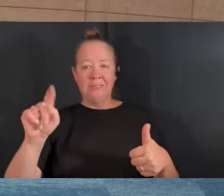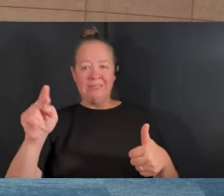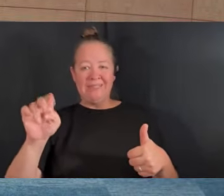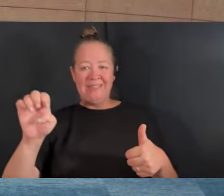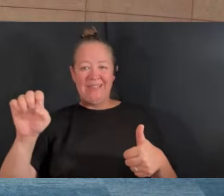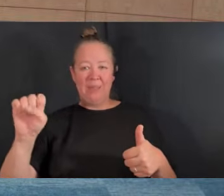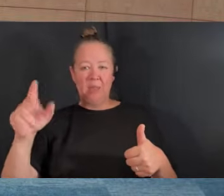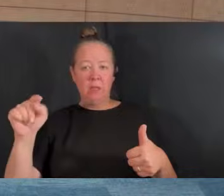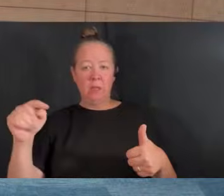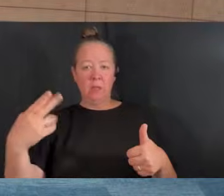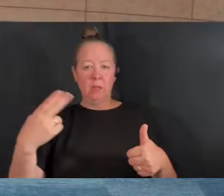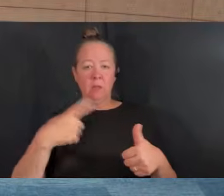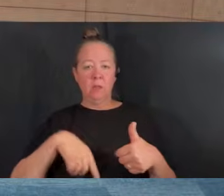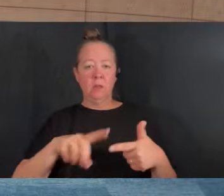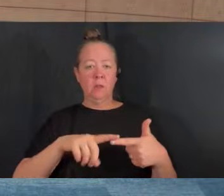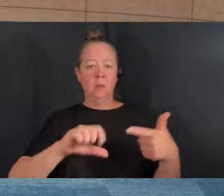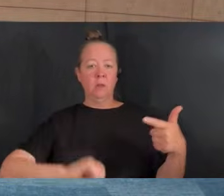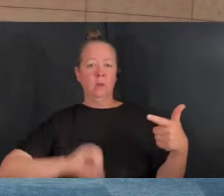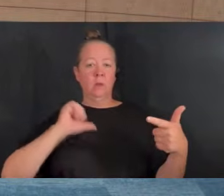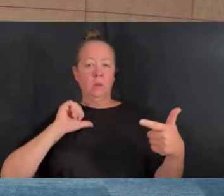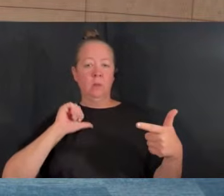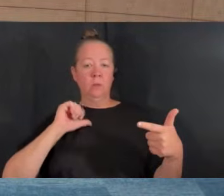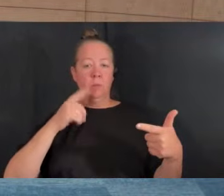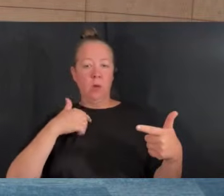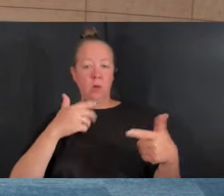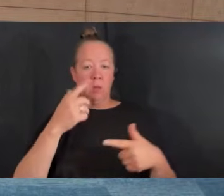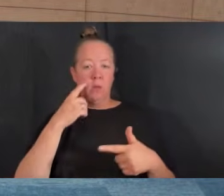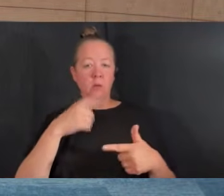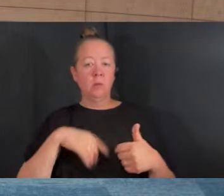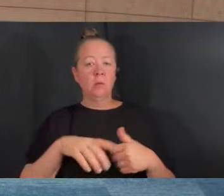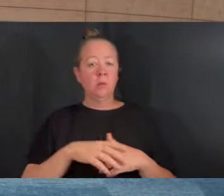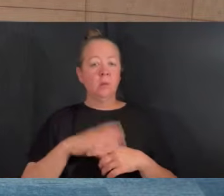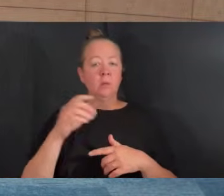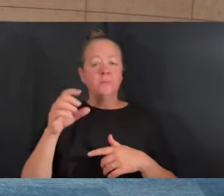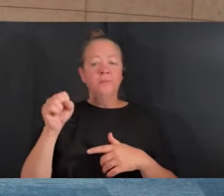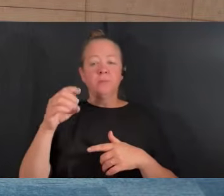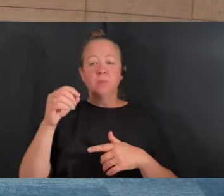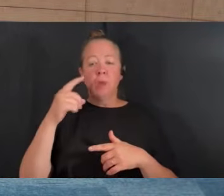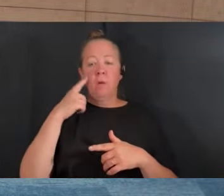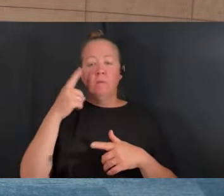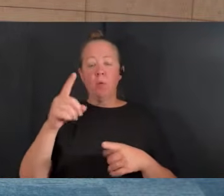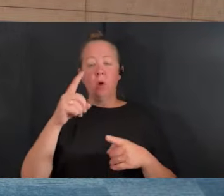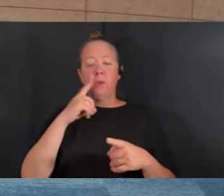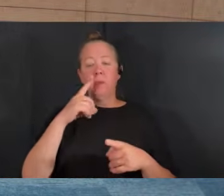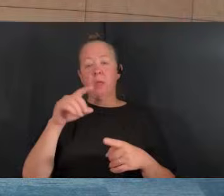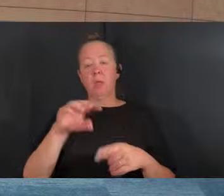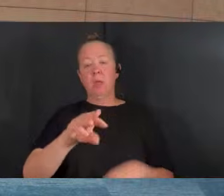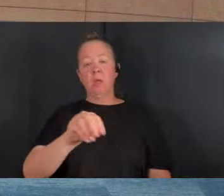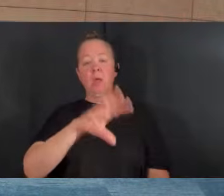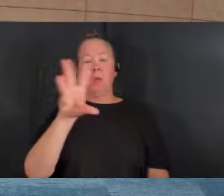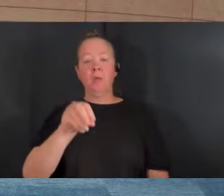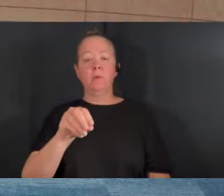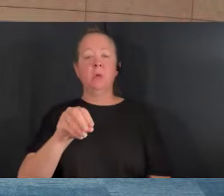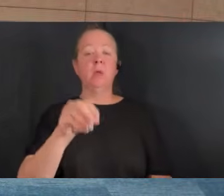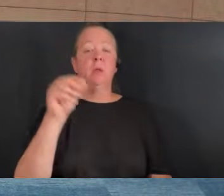To facilitate the Juneteenth celebration observation of the African American pursuit of freedom throughout America. This will bring the Cheverly community